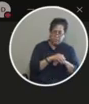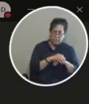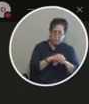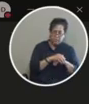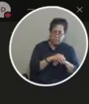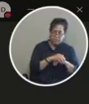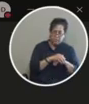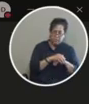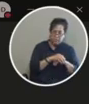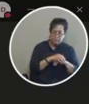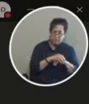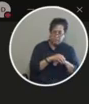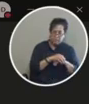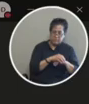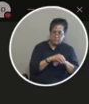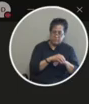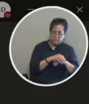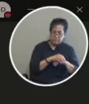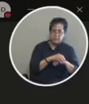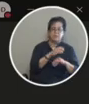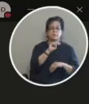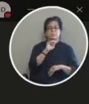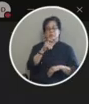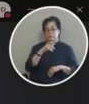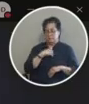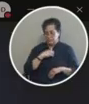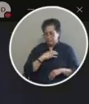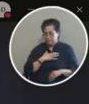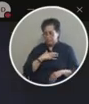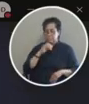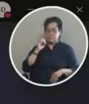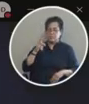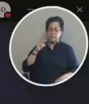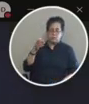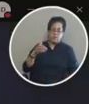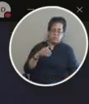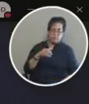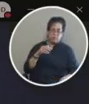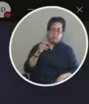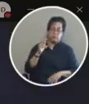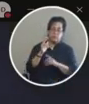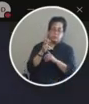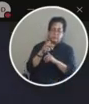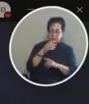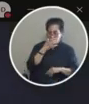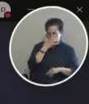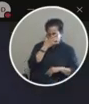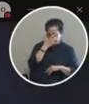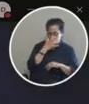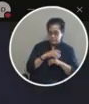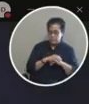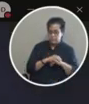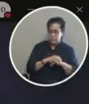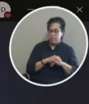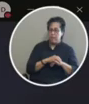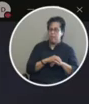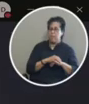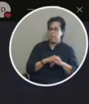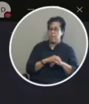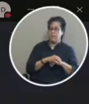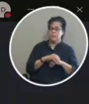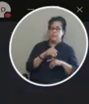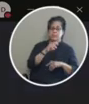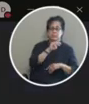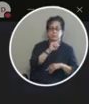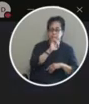Grossman? This is Max Grossman, yes. Okay, sir, go ahead. You have 3 minutes, sir. Thank you,